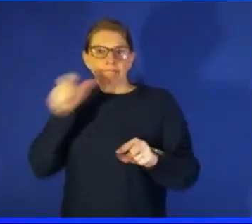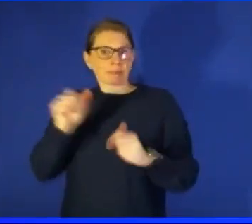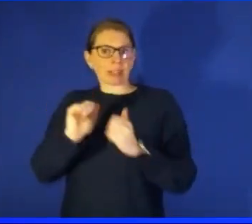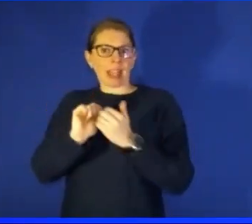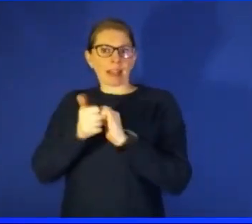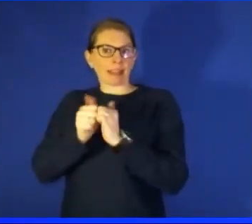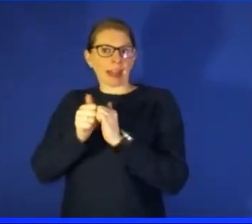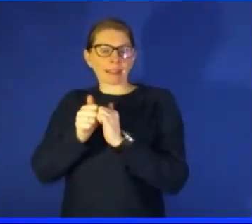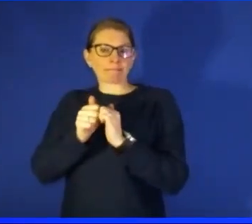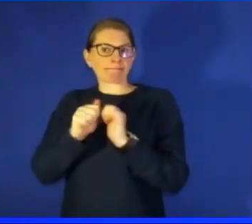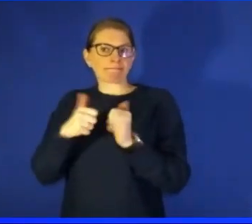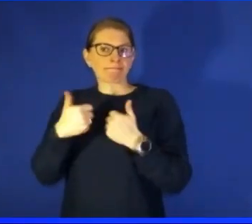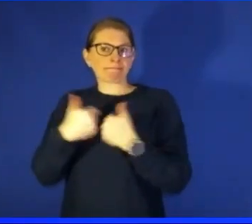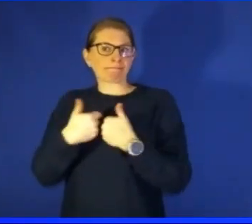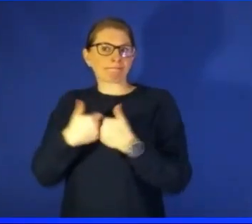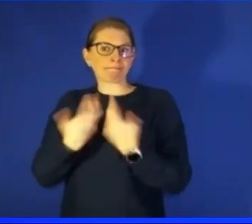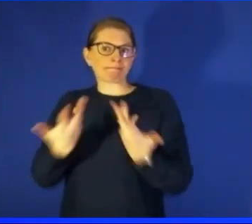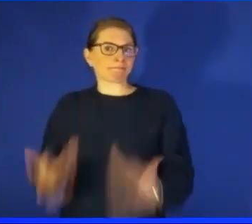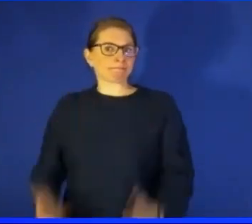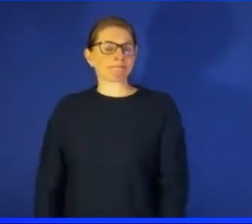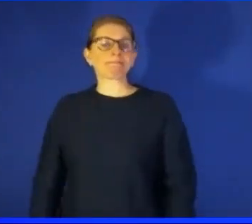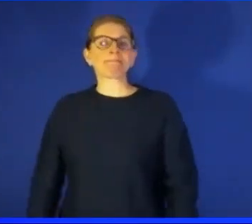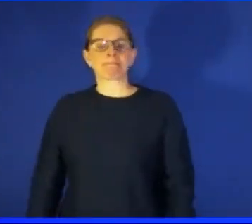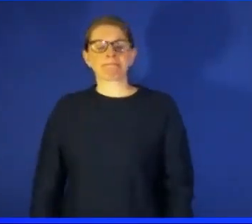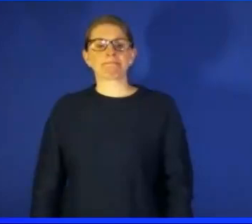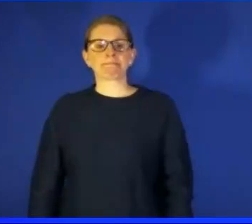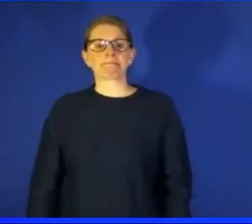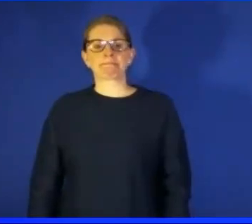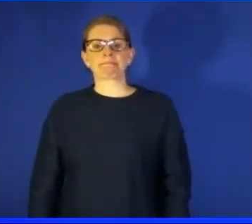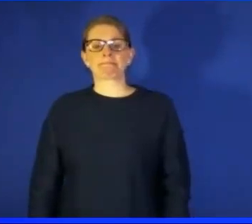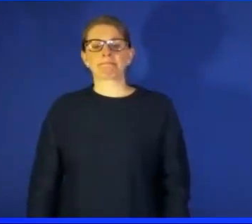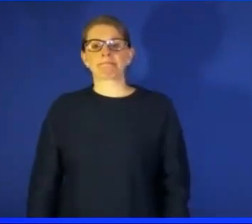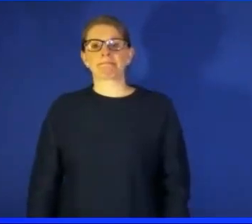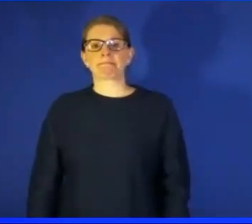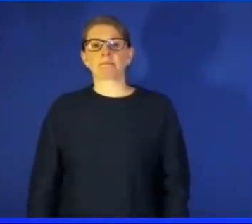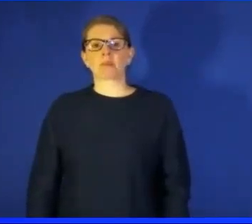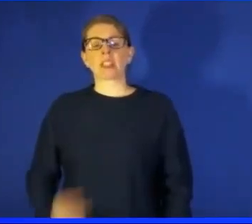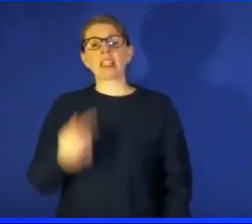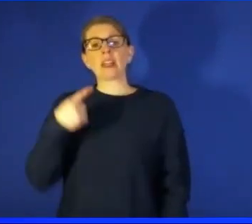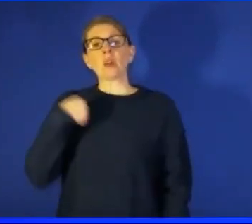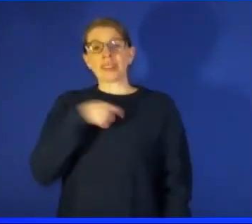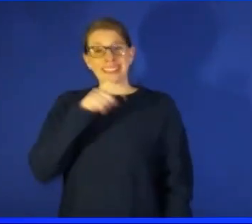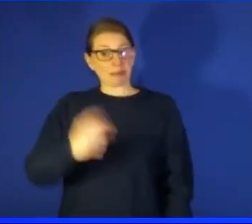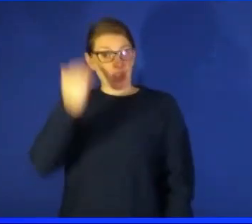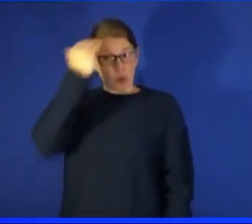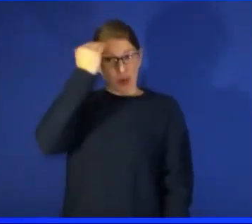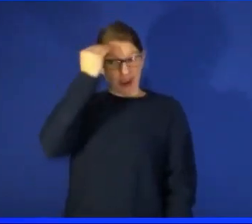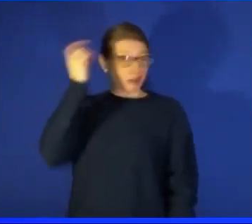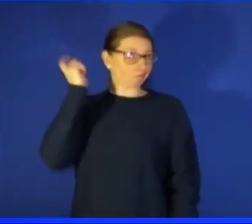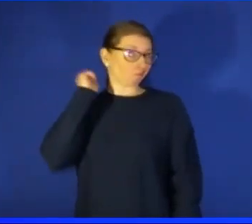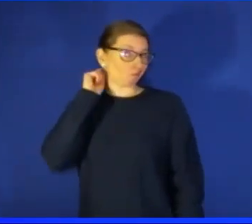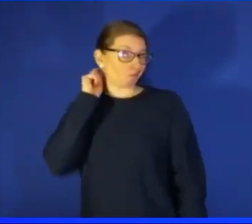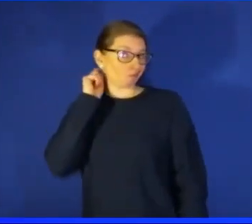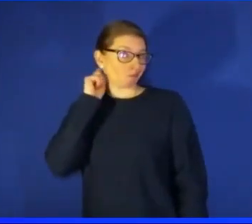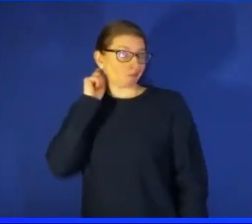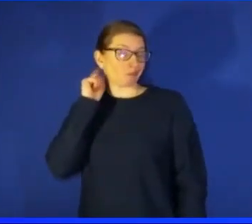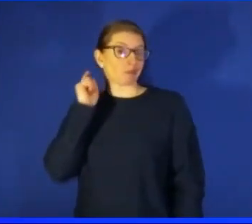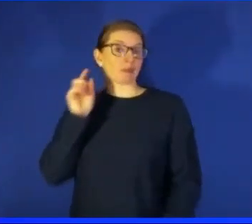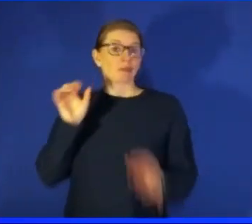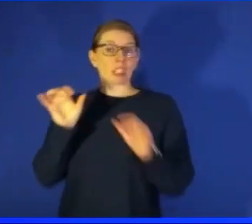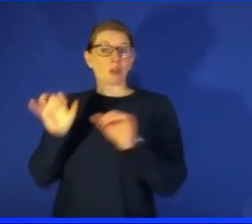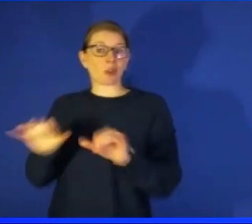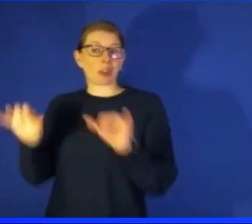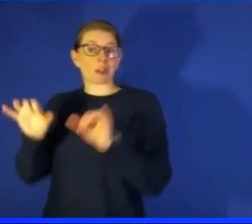and now we're not. And so I think we just need to be aware of it. But I think kind of being aware of our rhetoric and how we're kind